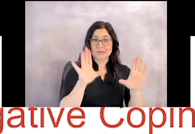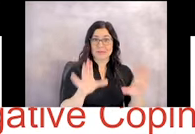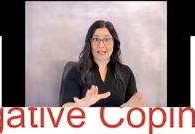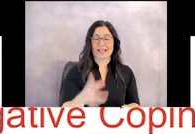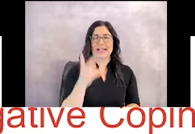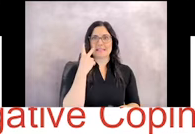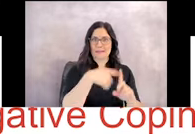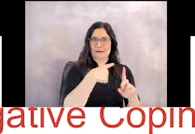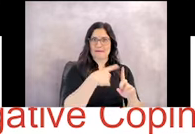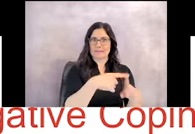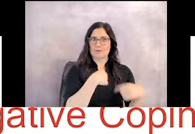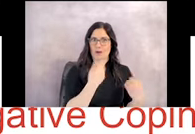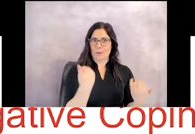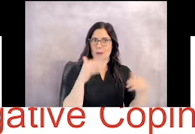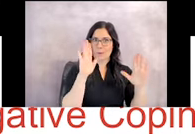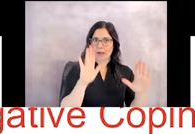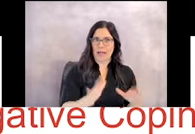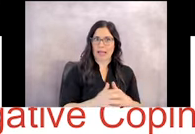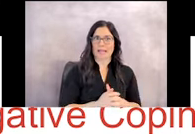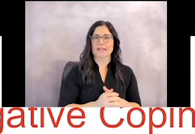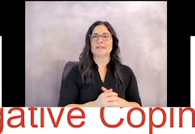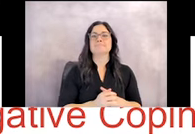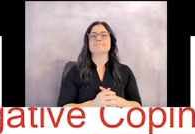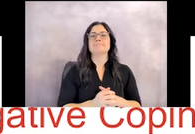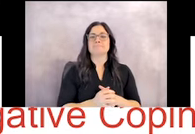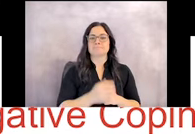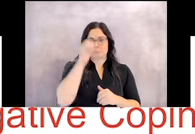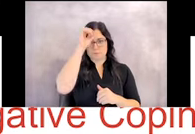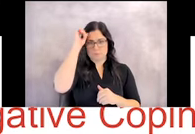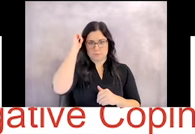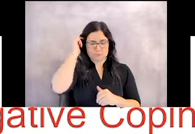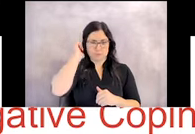lots of positive stuff. I want us to think about,